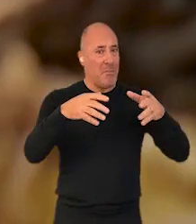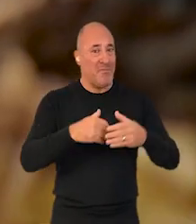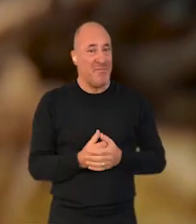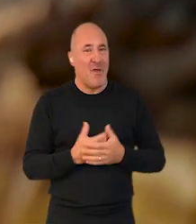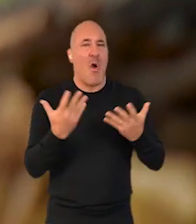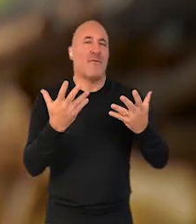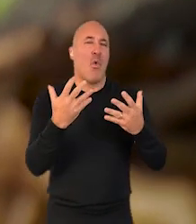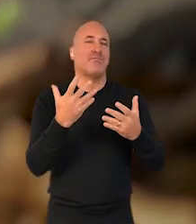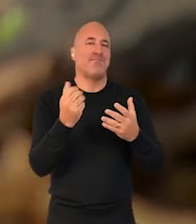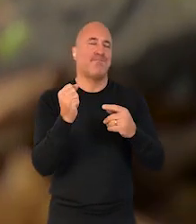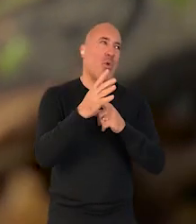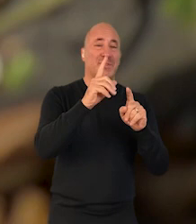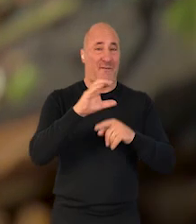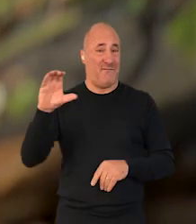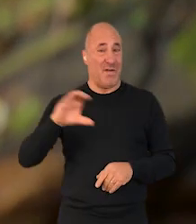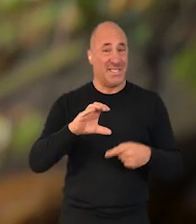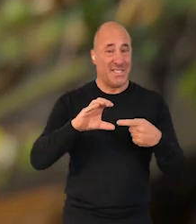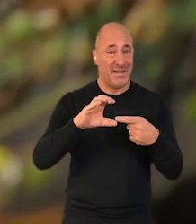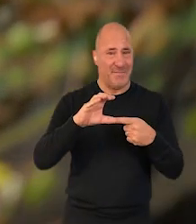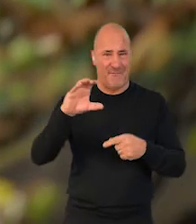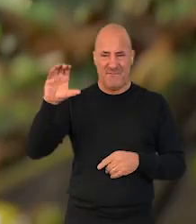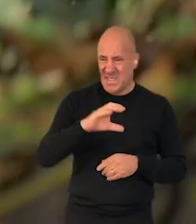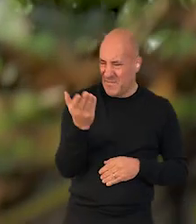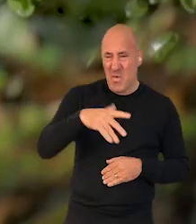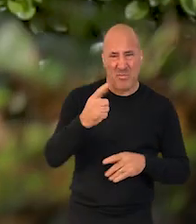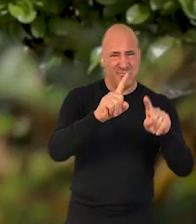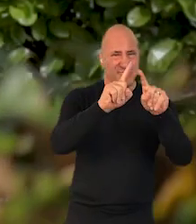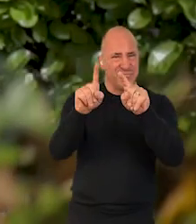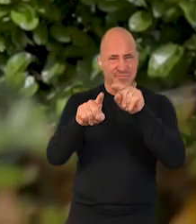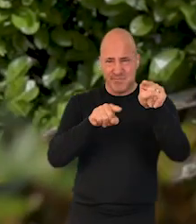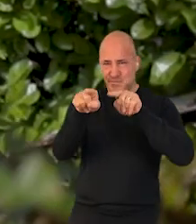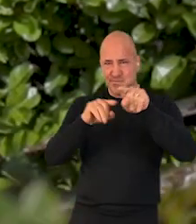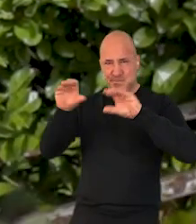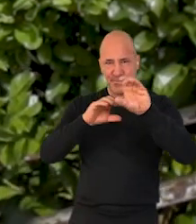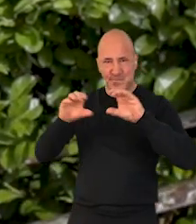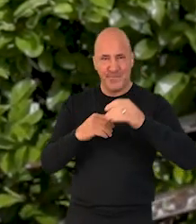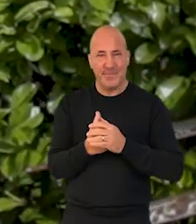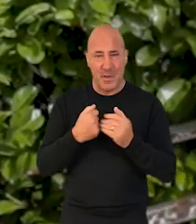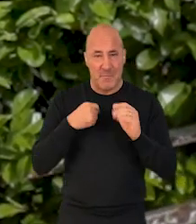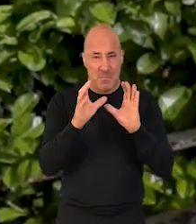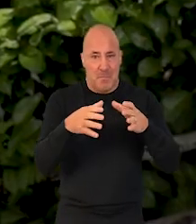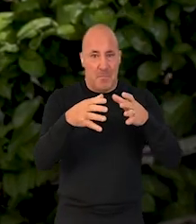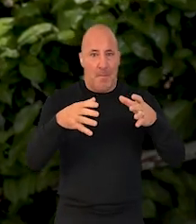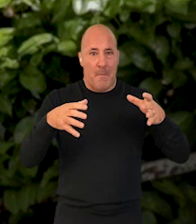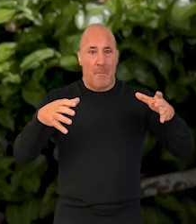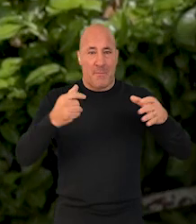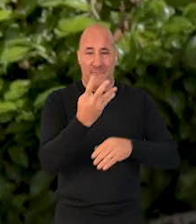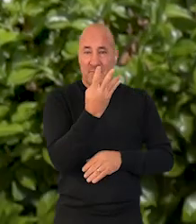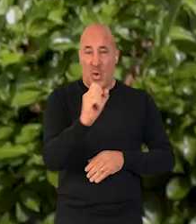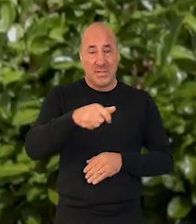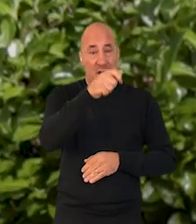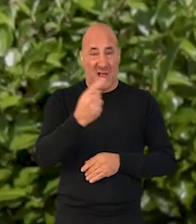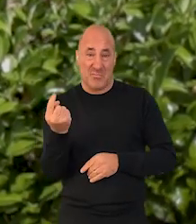So effectively, obviously, funding is the most important thing, and that comes down through various channels. We've built a cohort now to about